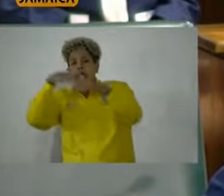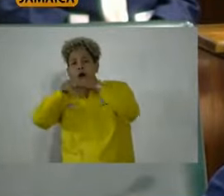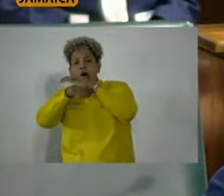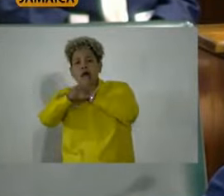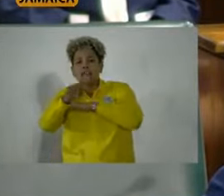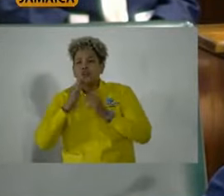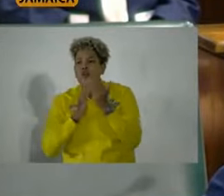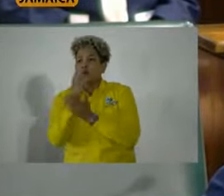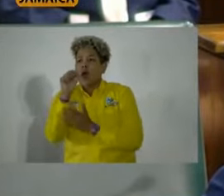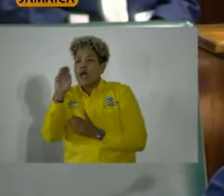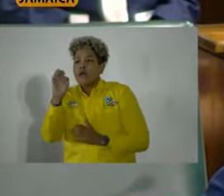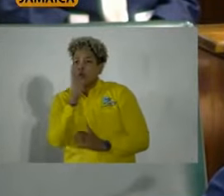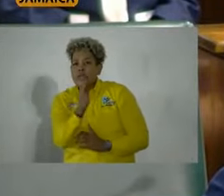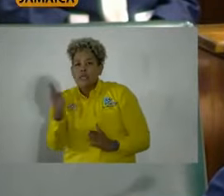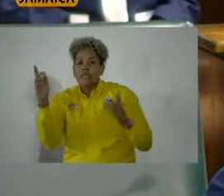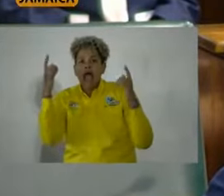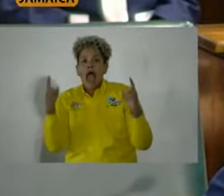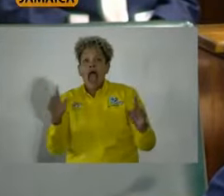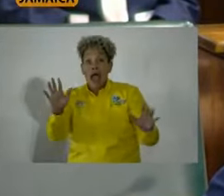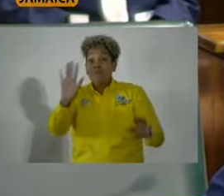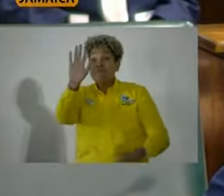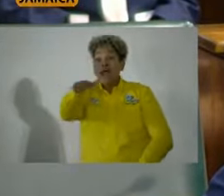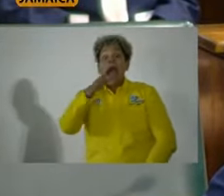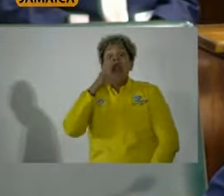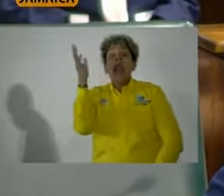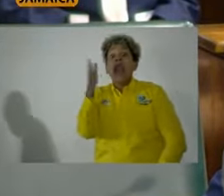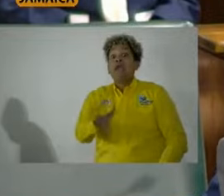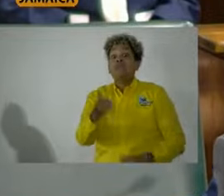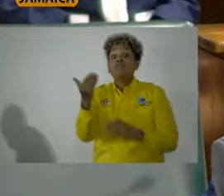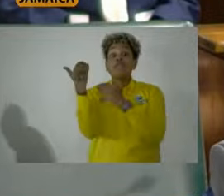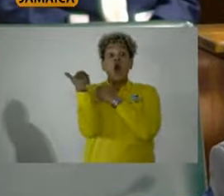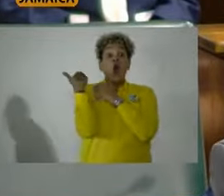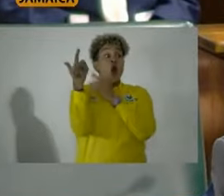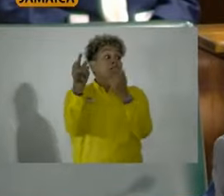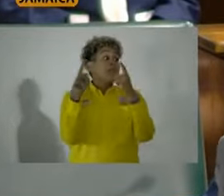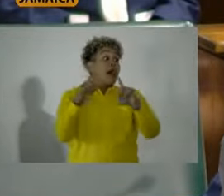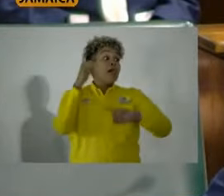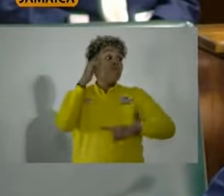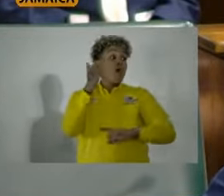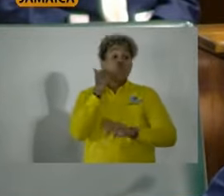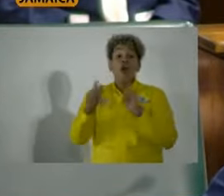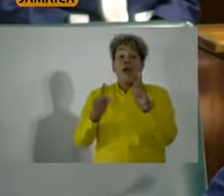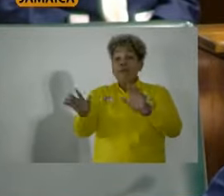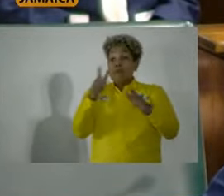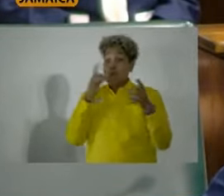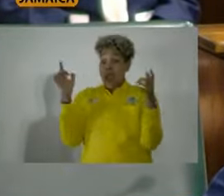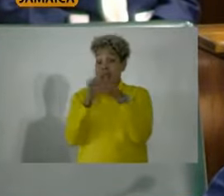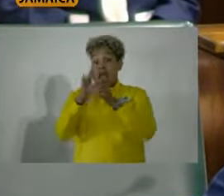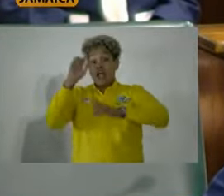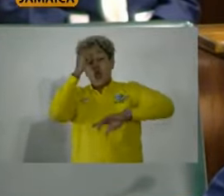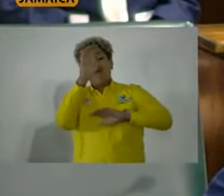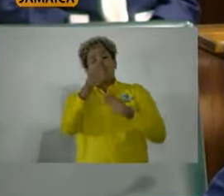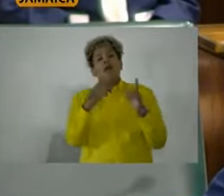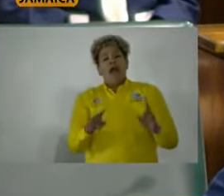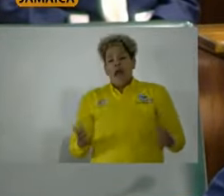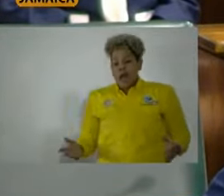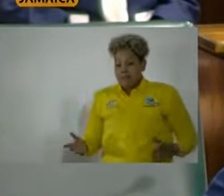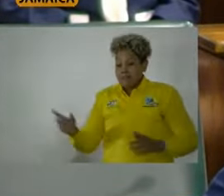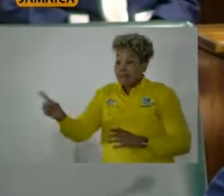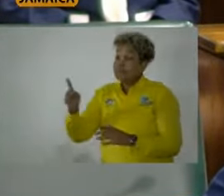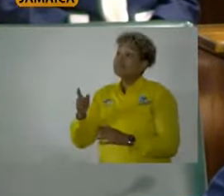to states of emergency. An absence of accountability for wrongdoers aligned to the government.